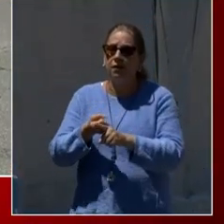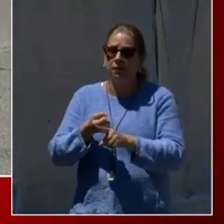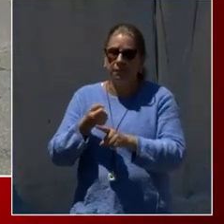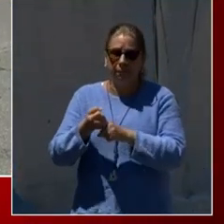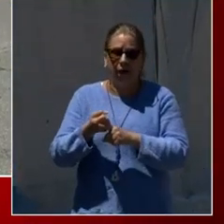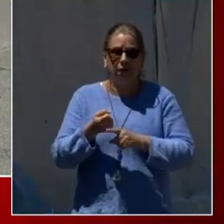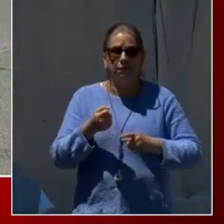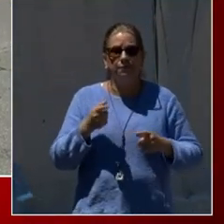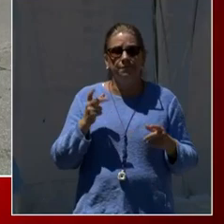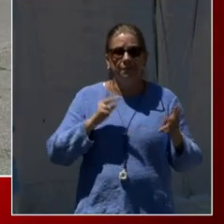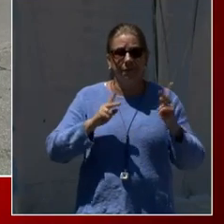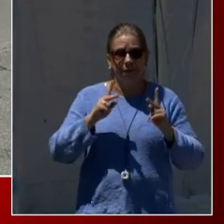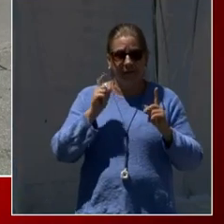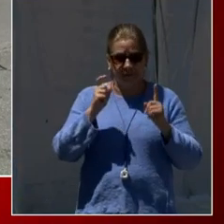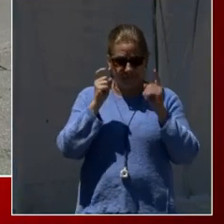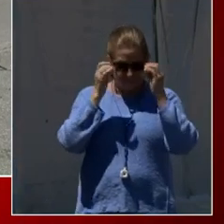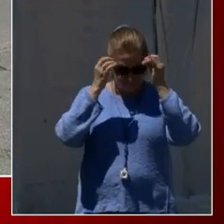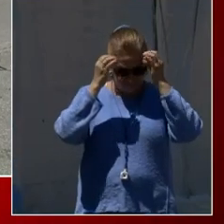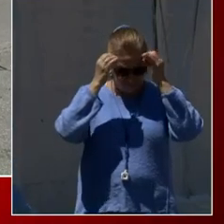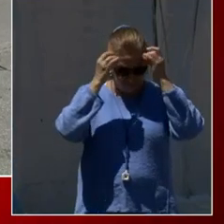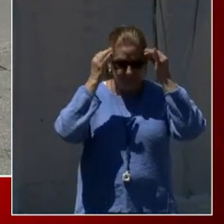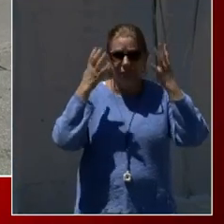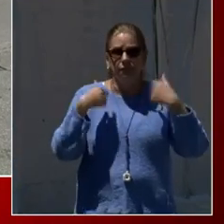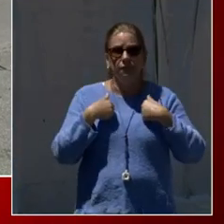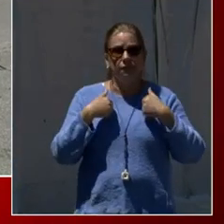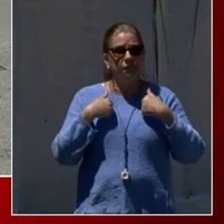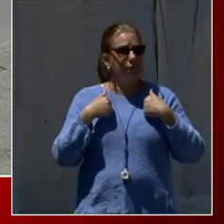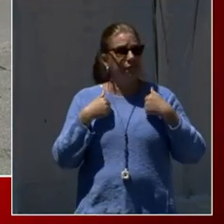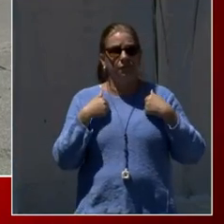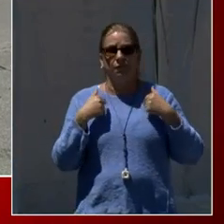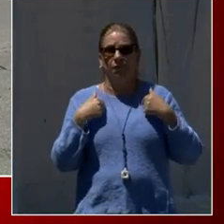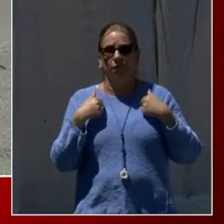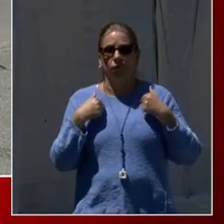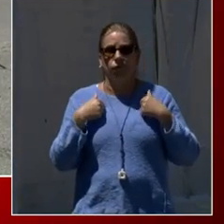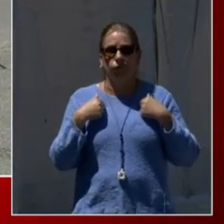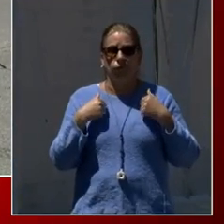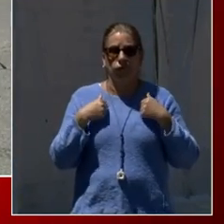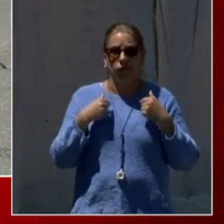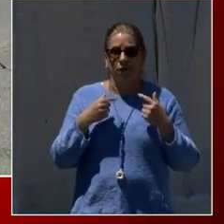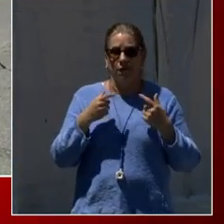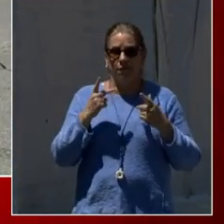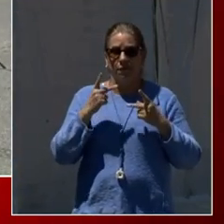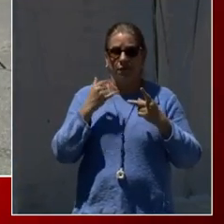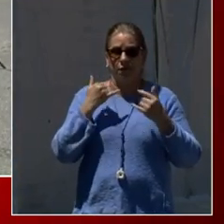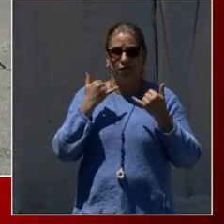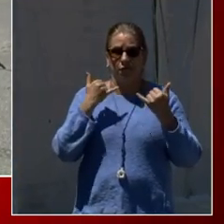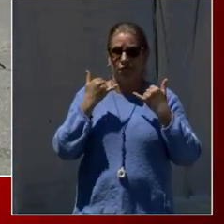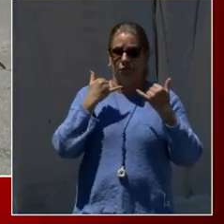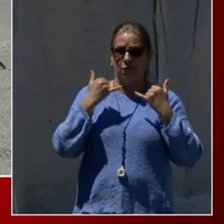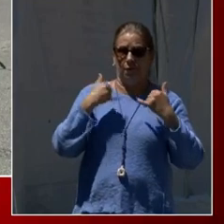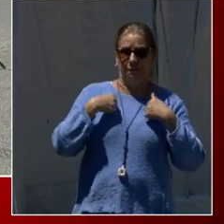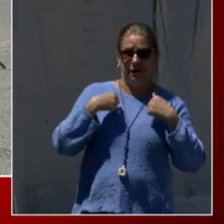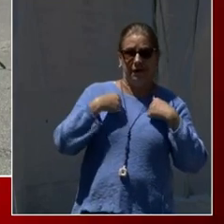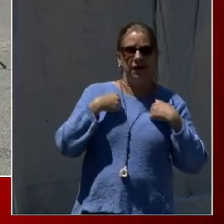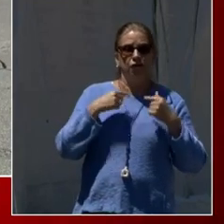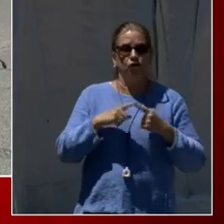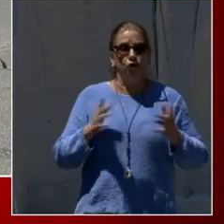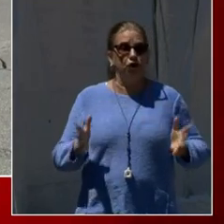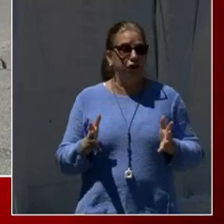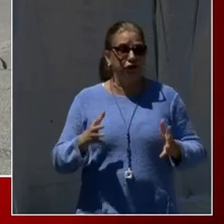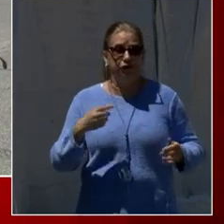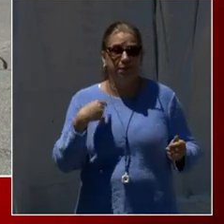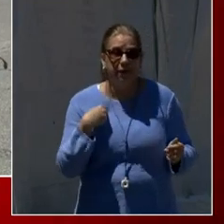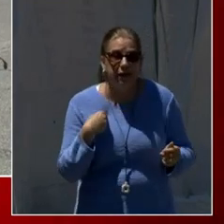gotten a lot of calls of people giving me encouragement, and they're